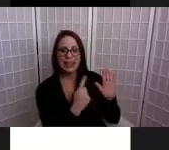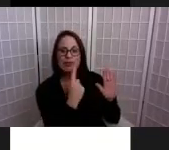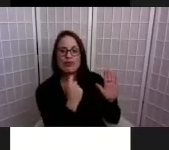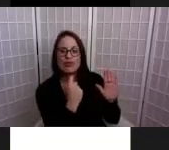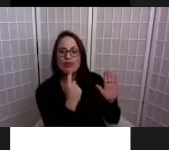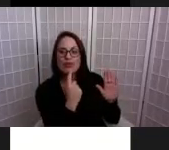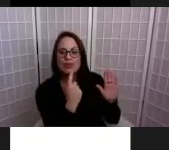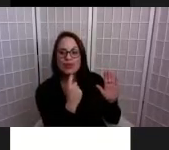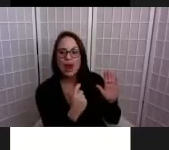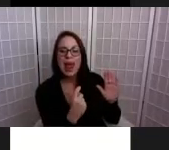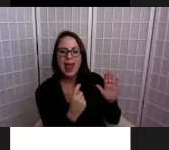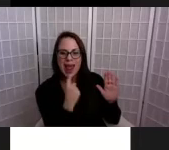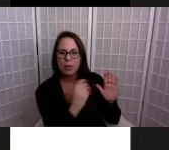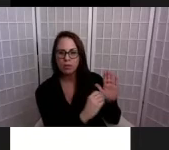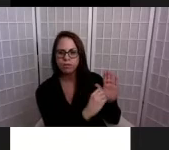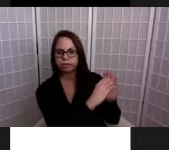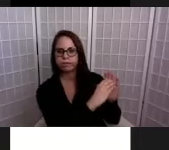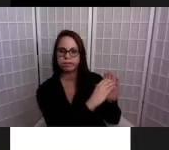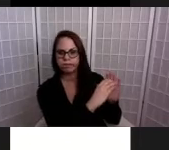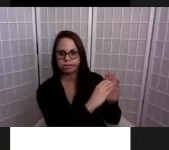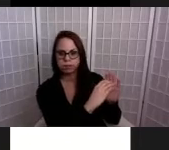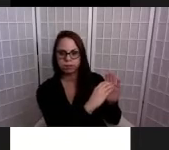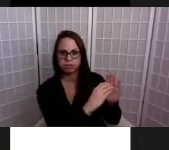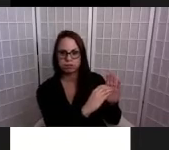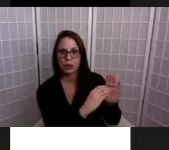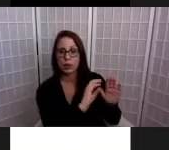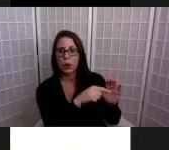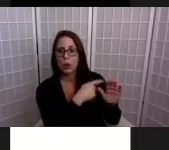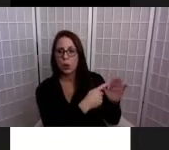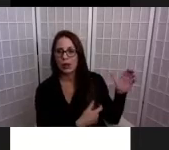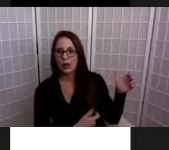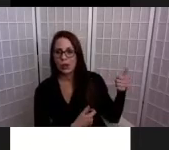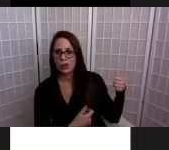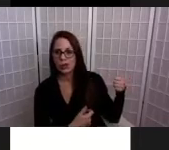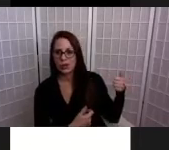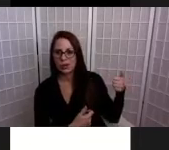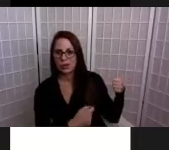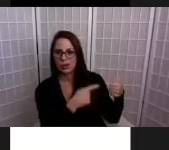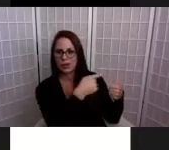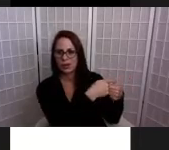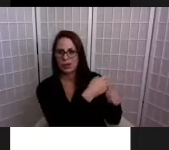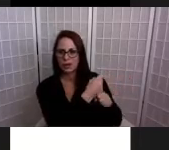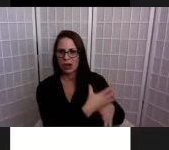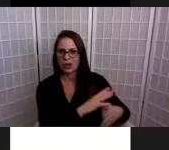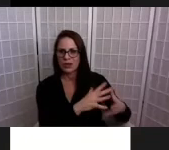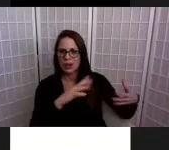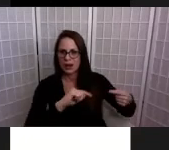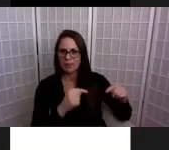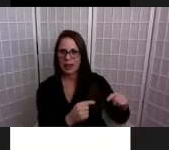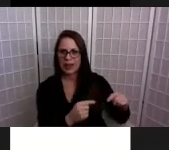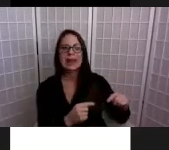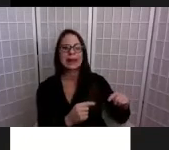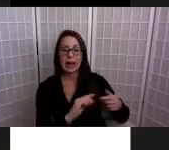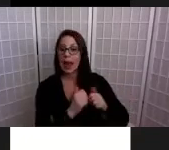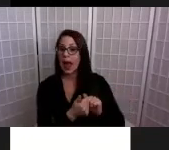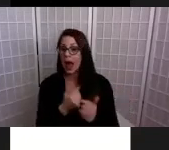area gets swollen and inflamed. And when you bring your thumb down, it causes a lot of pain. And the way we treat